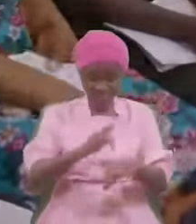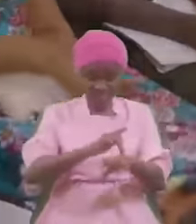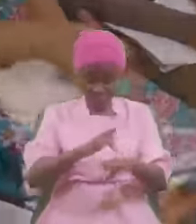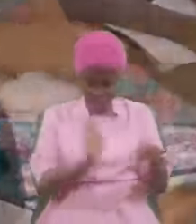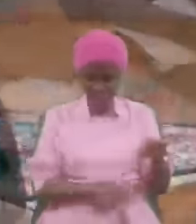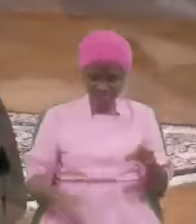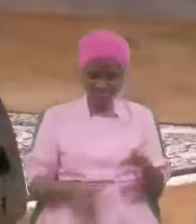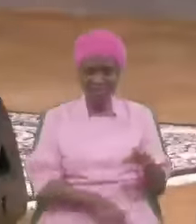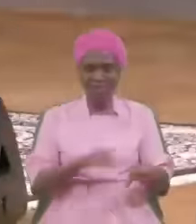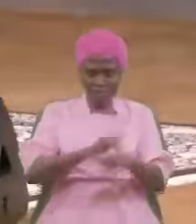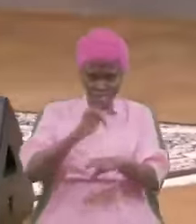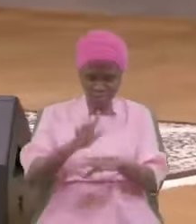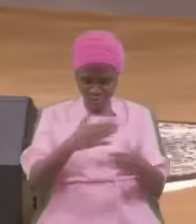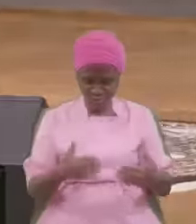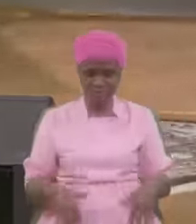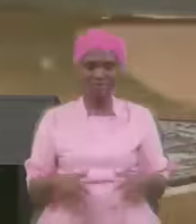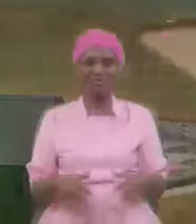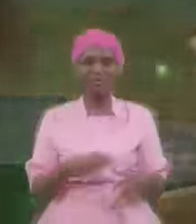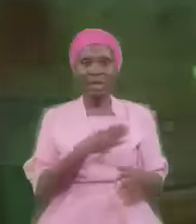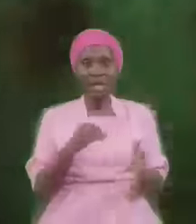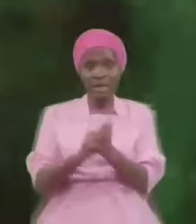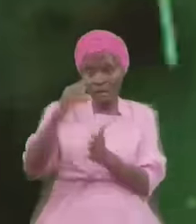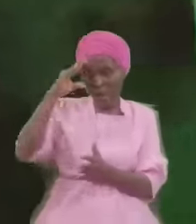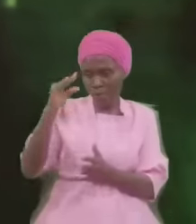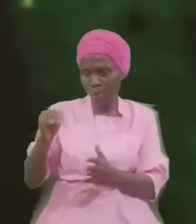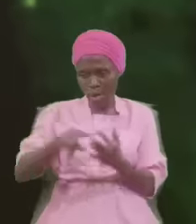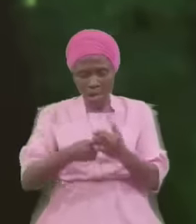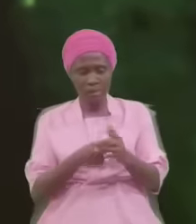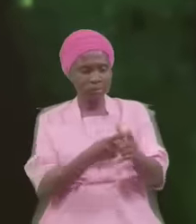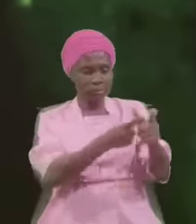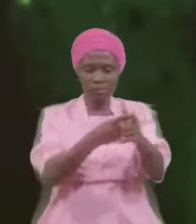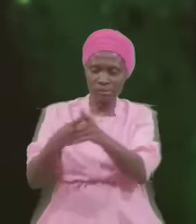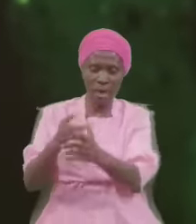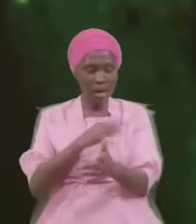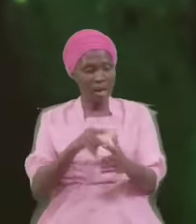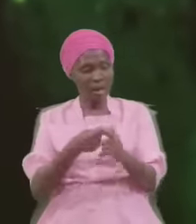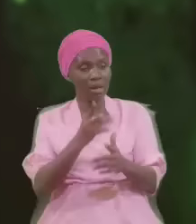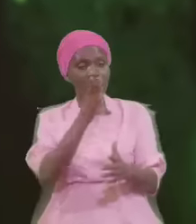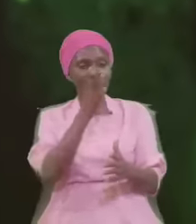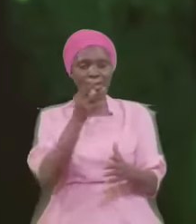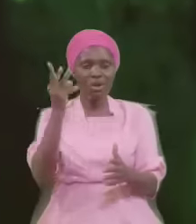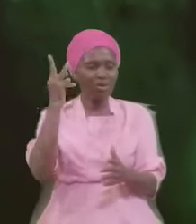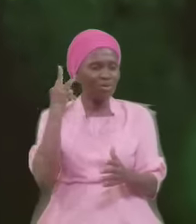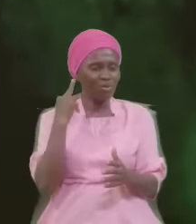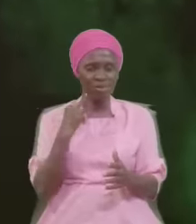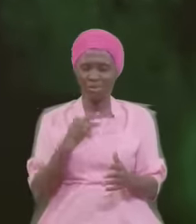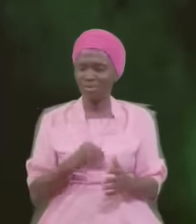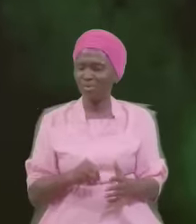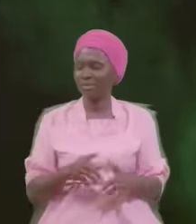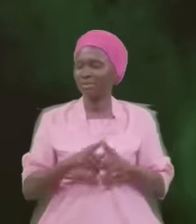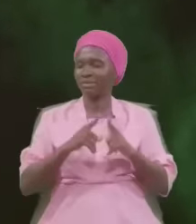boy was ranting and walking and running, and the mother was mad with